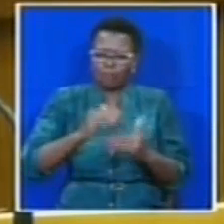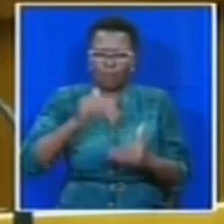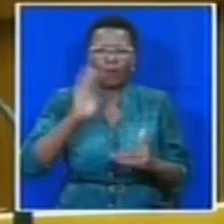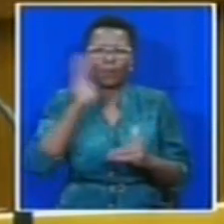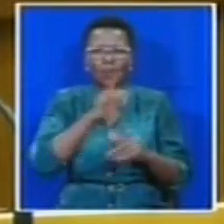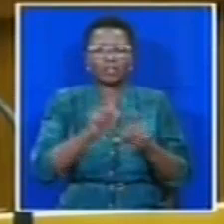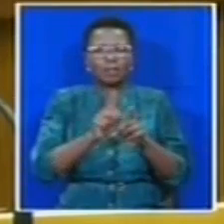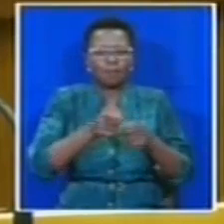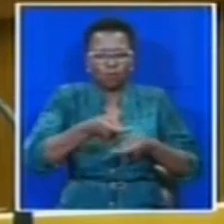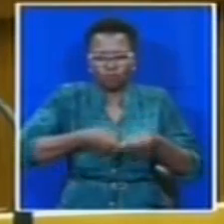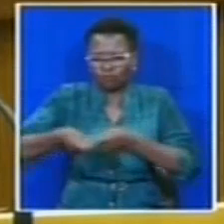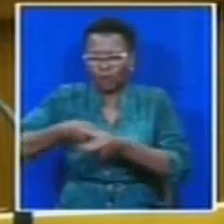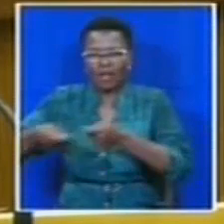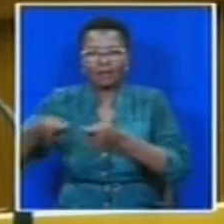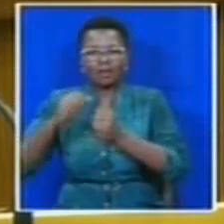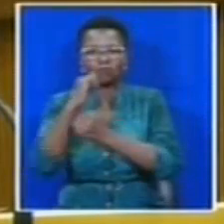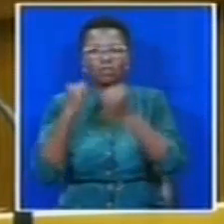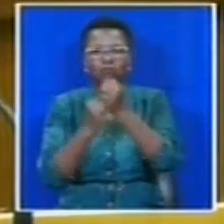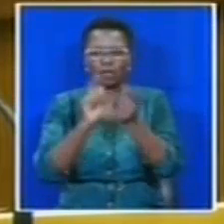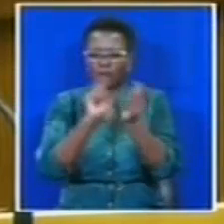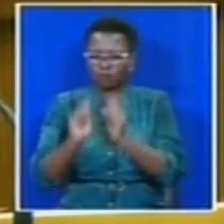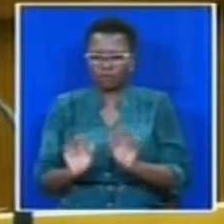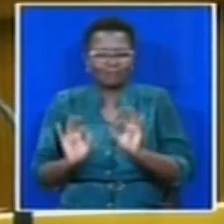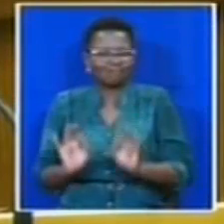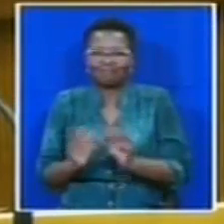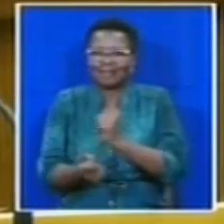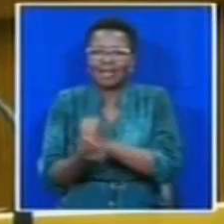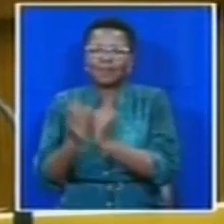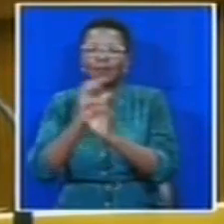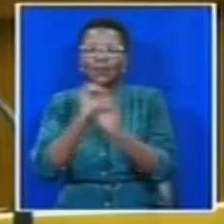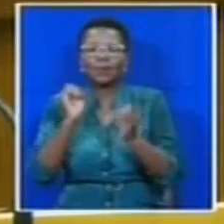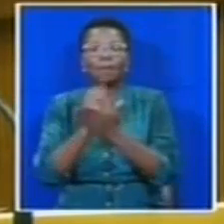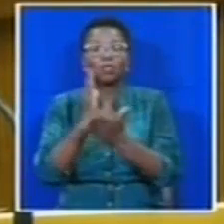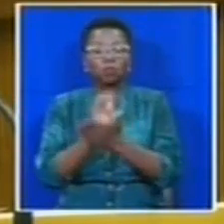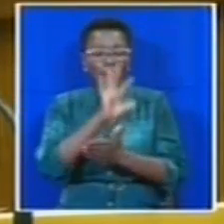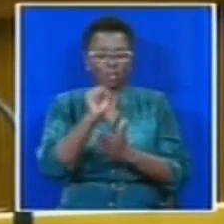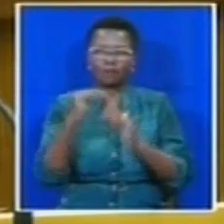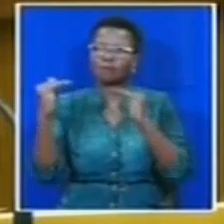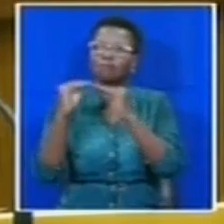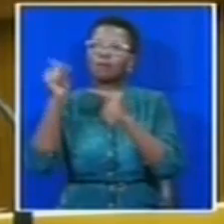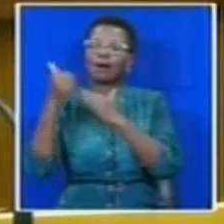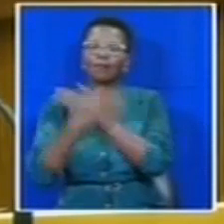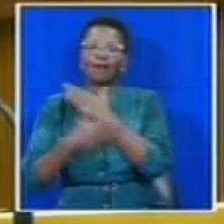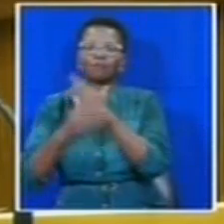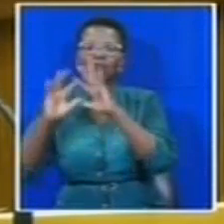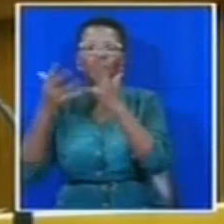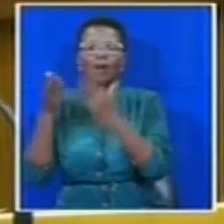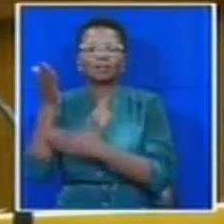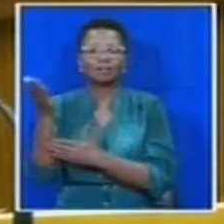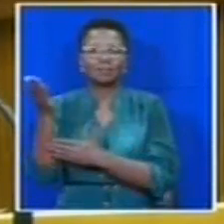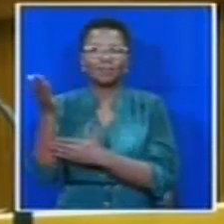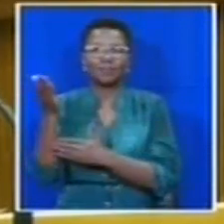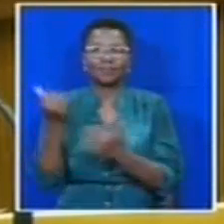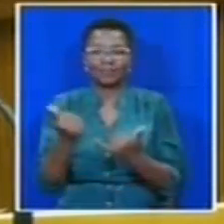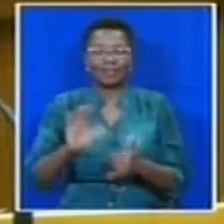reforms needed to achieve more balanced, equitable global development. In Africa, its two